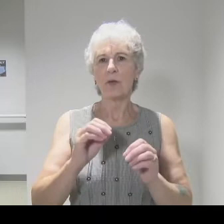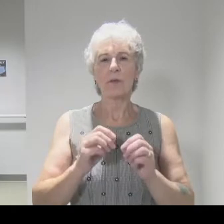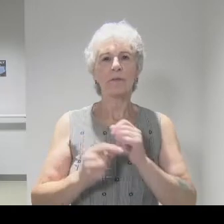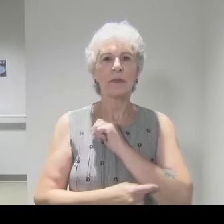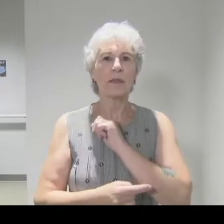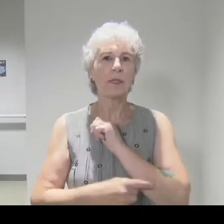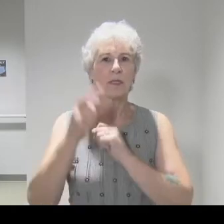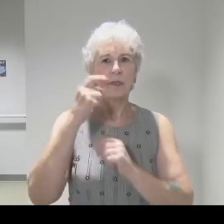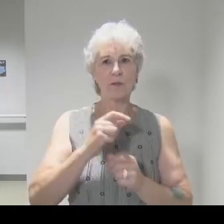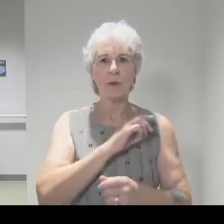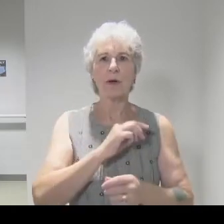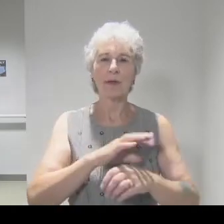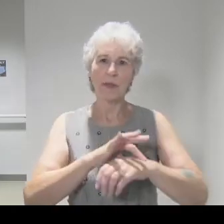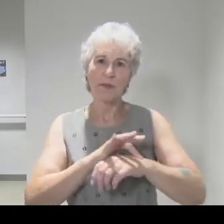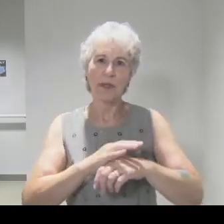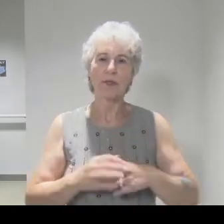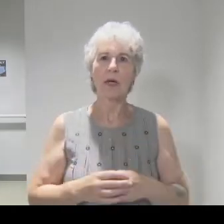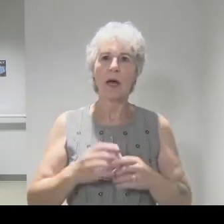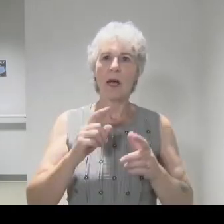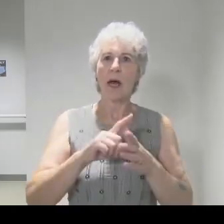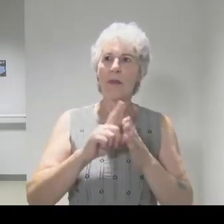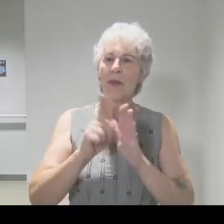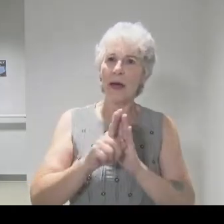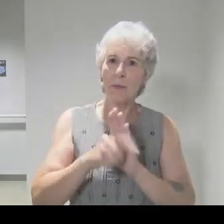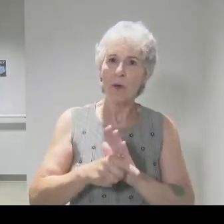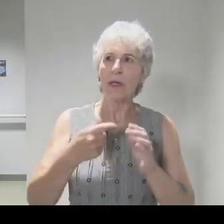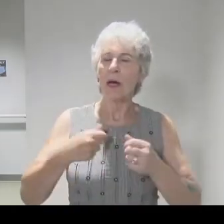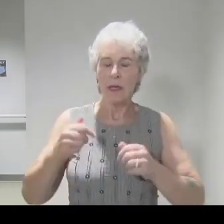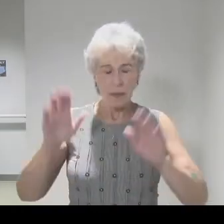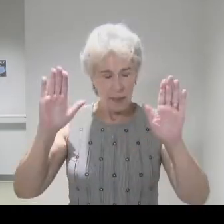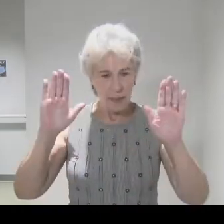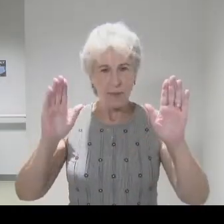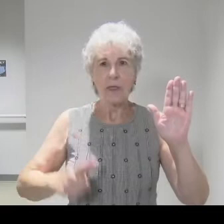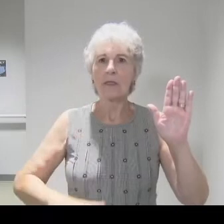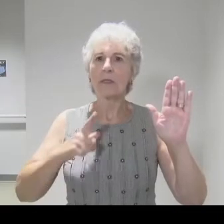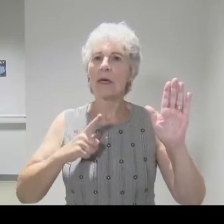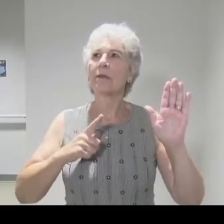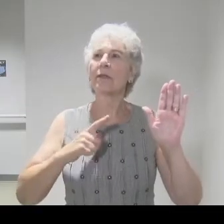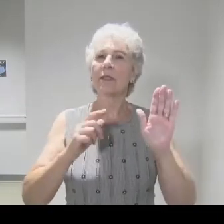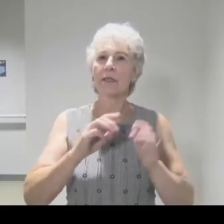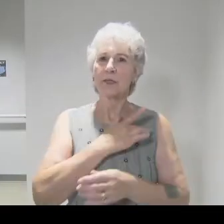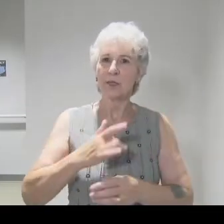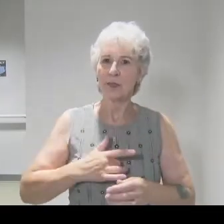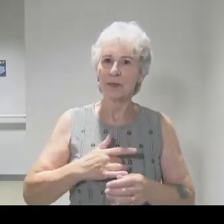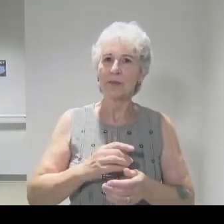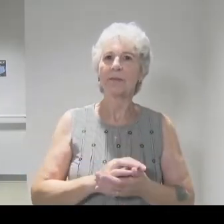desires." It was at that very moment that he surrendered his life to Jesus Christ and was marvelously